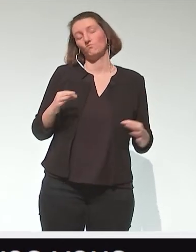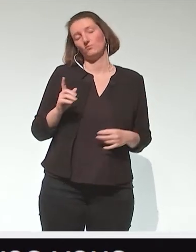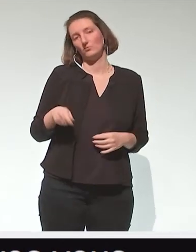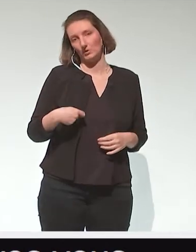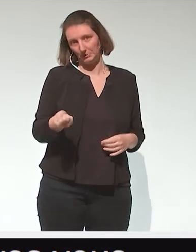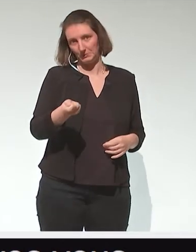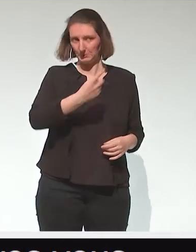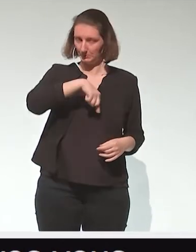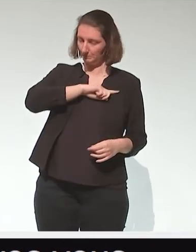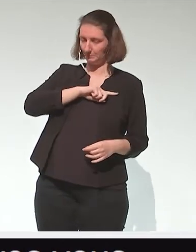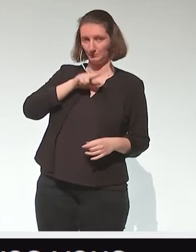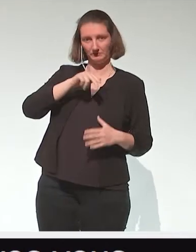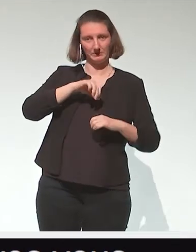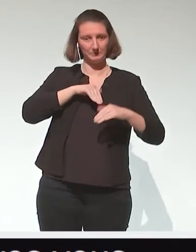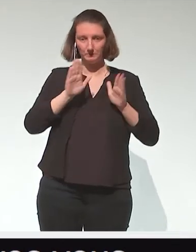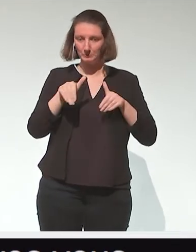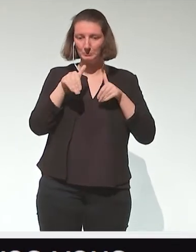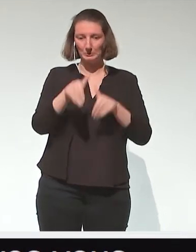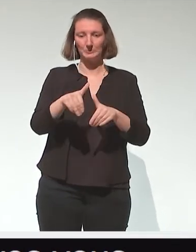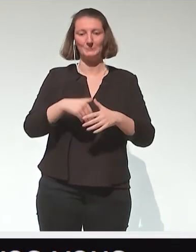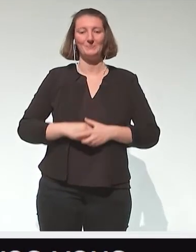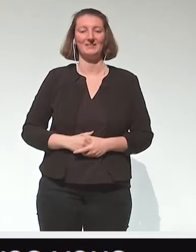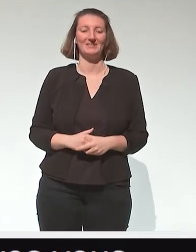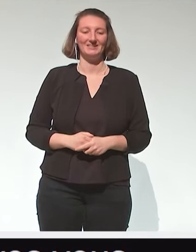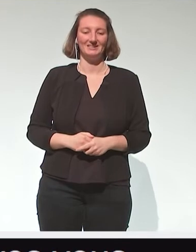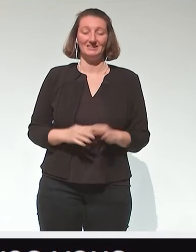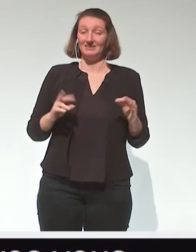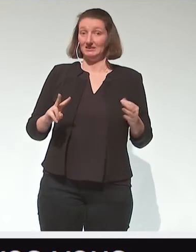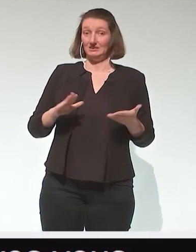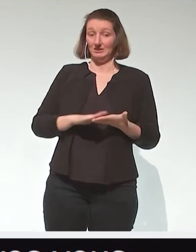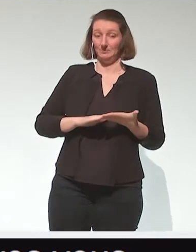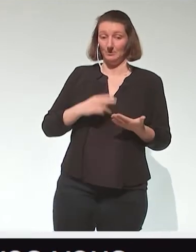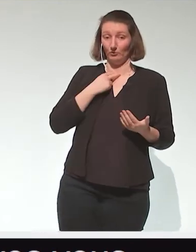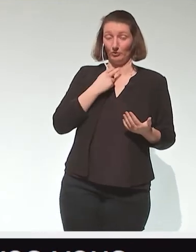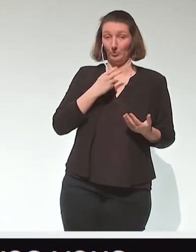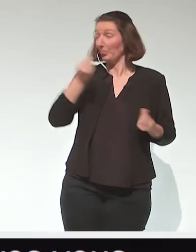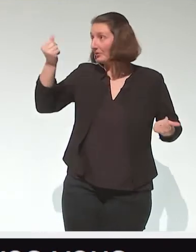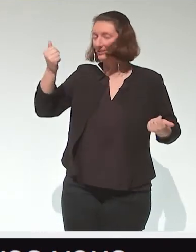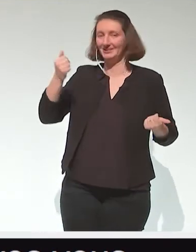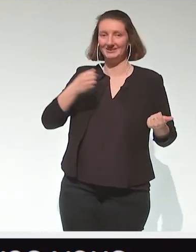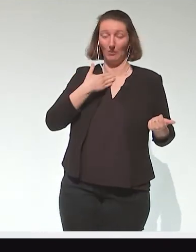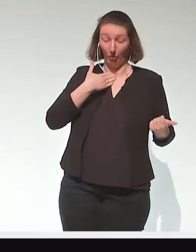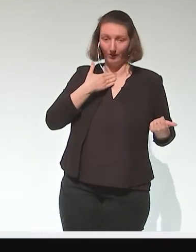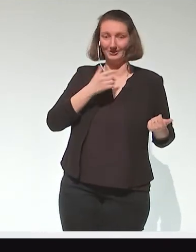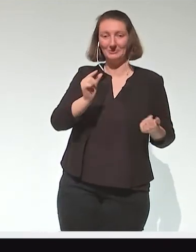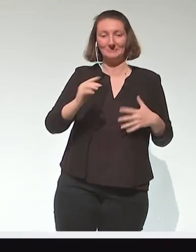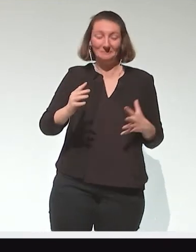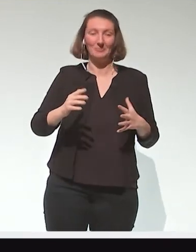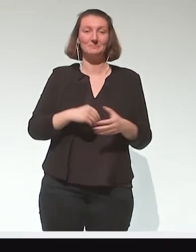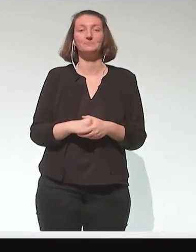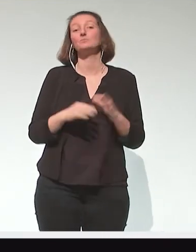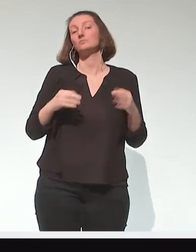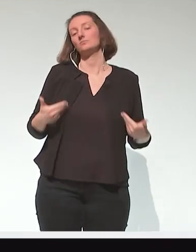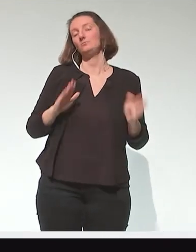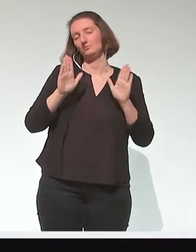It's weird hearing your own voice. Yeah, we will certainly continue with the awareness campaigns. We had